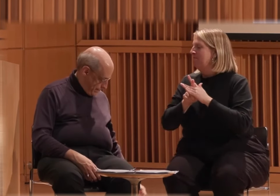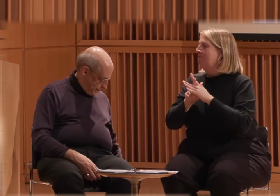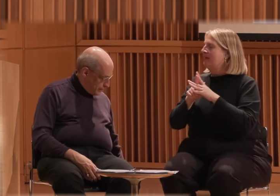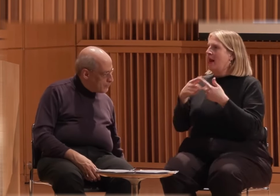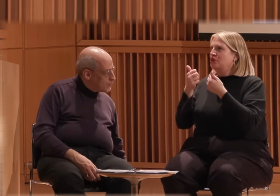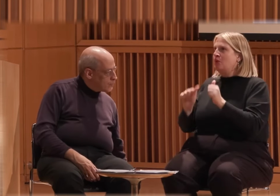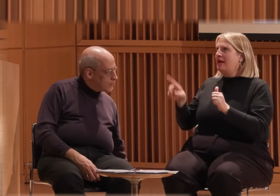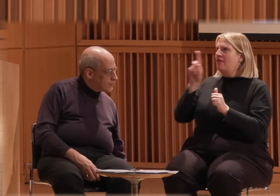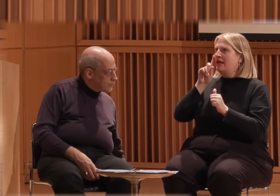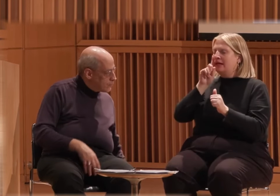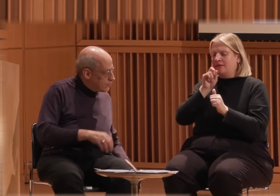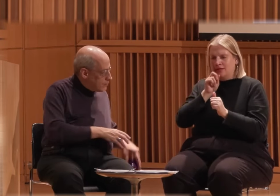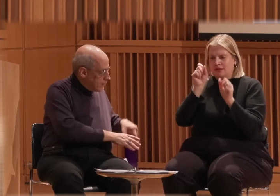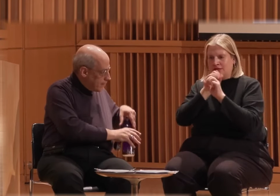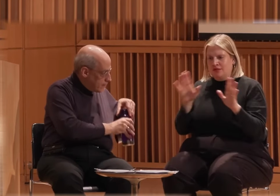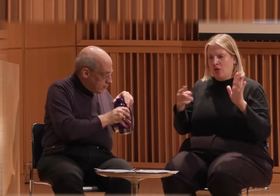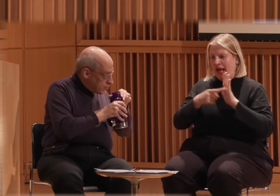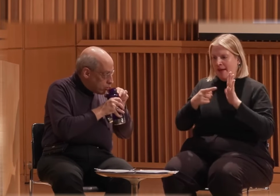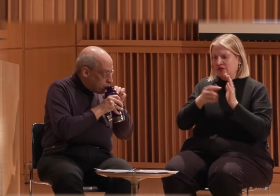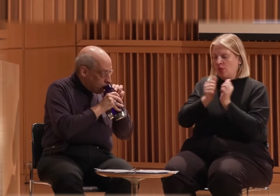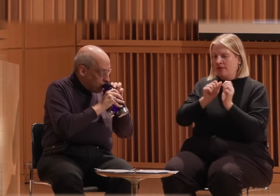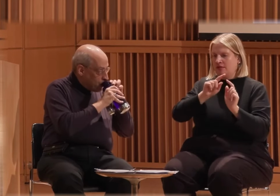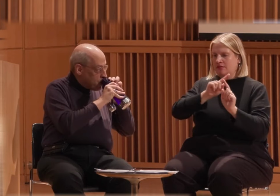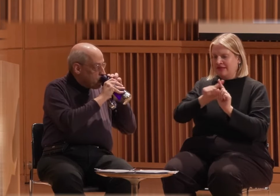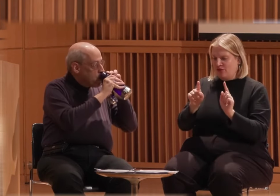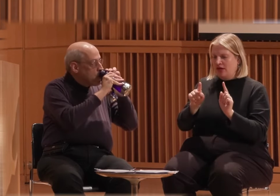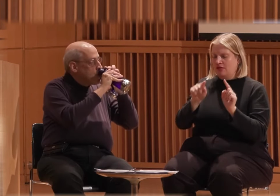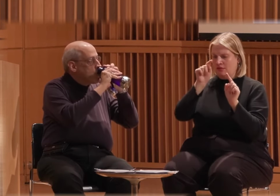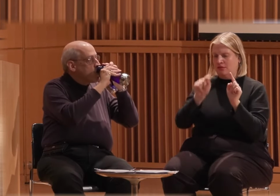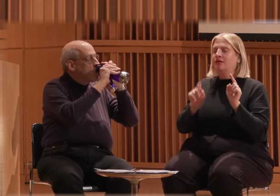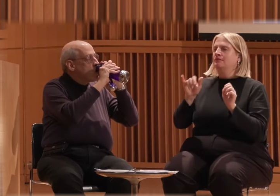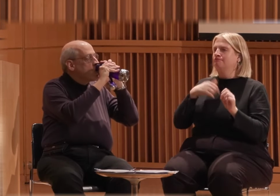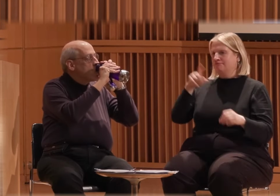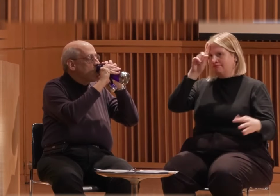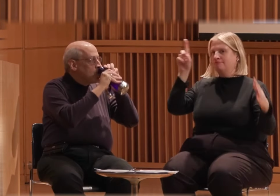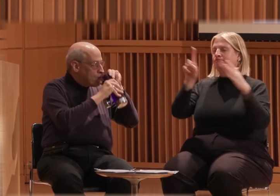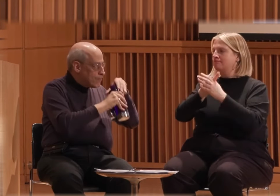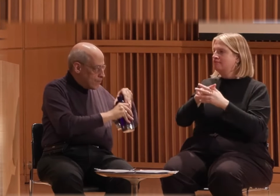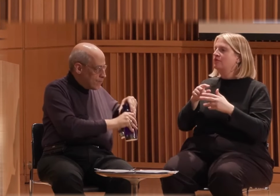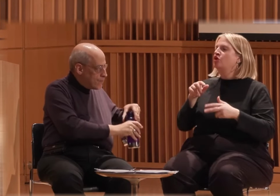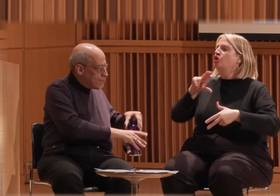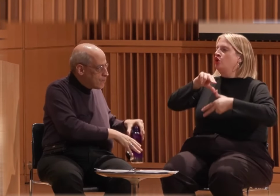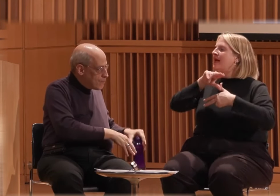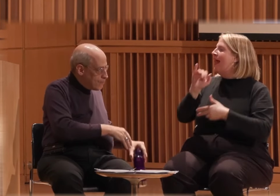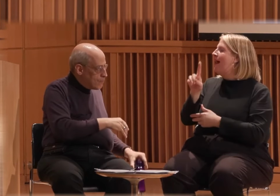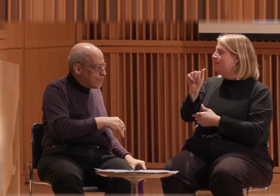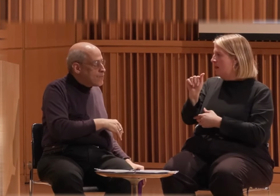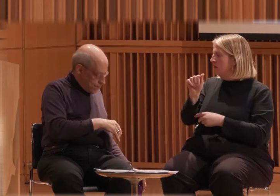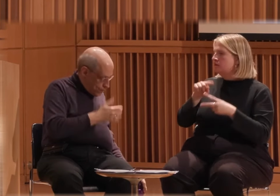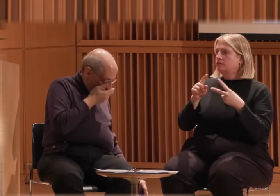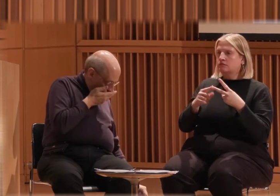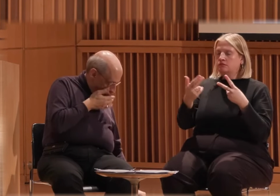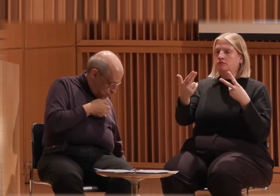of examples with those different frames. So I suddenly thought about Hurricane Ida, and 13